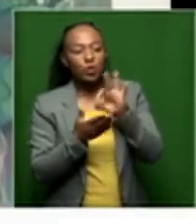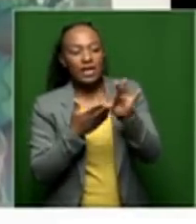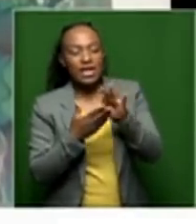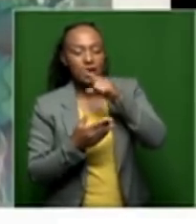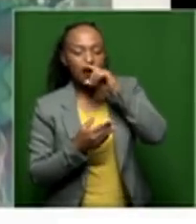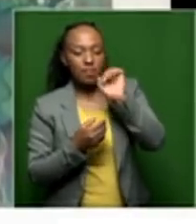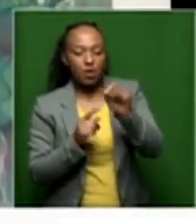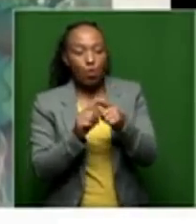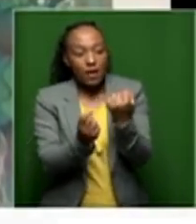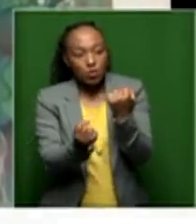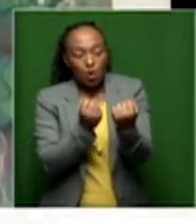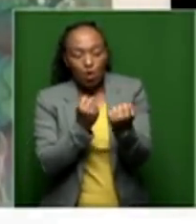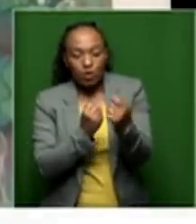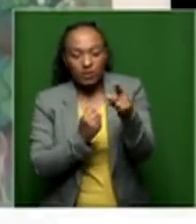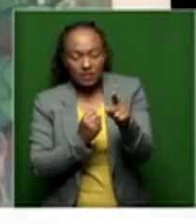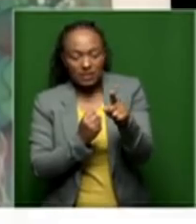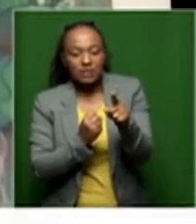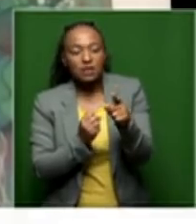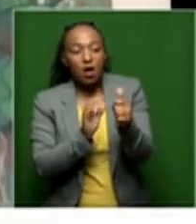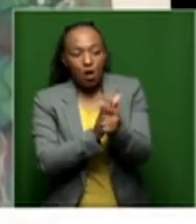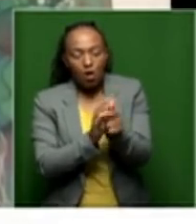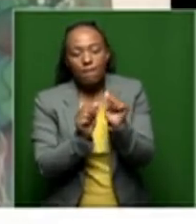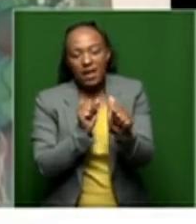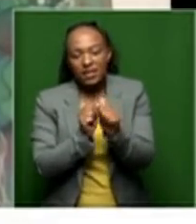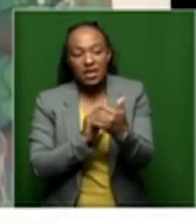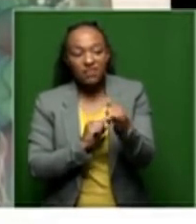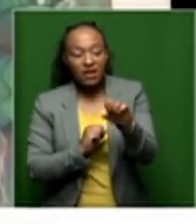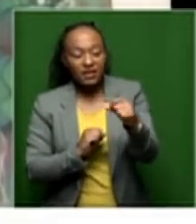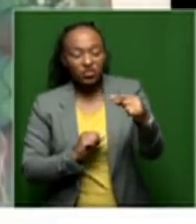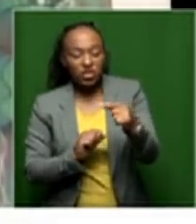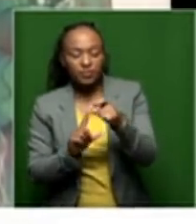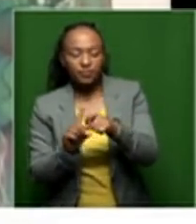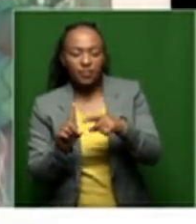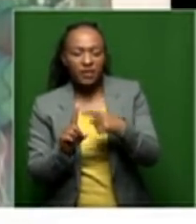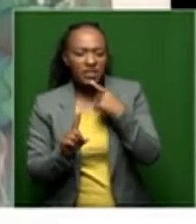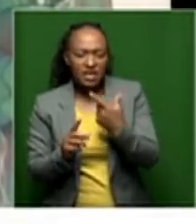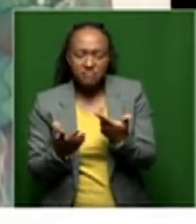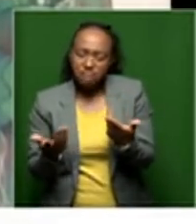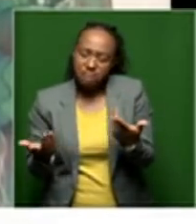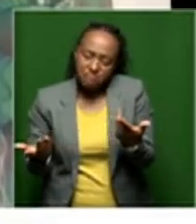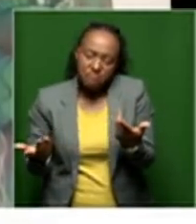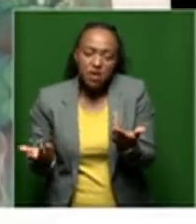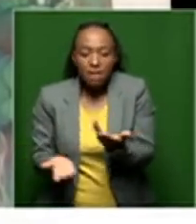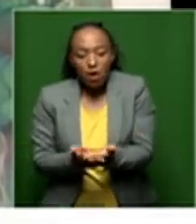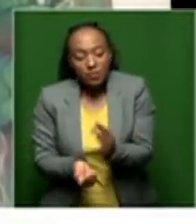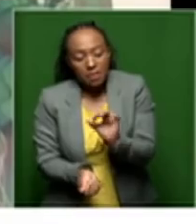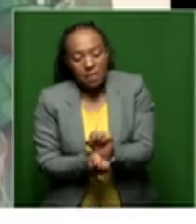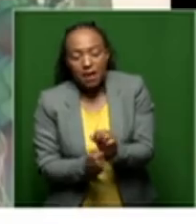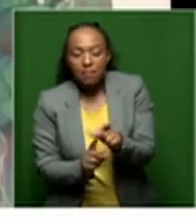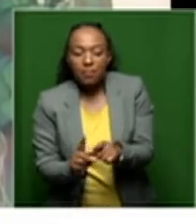And a court of law is one such. So if the SG, as he has said, believes that he may be